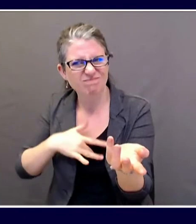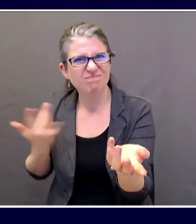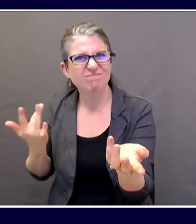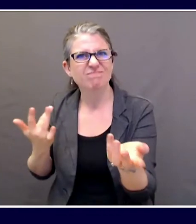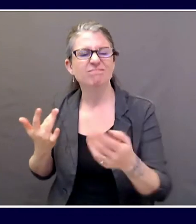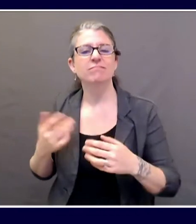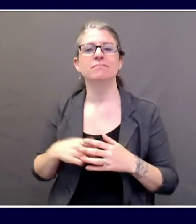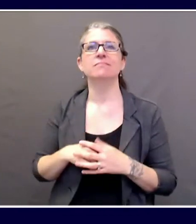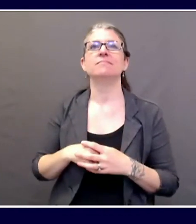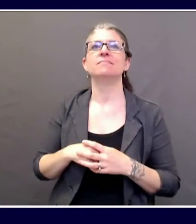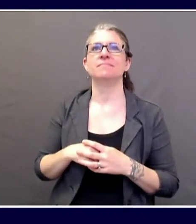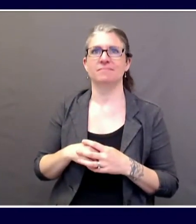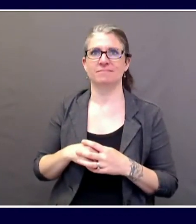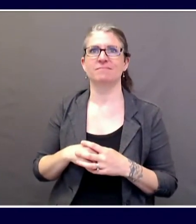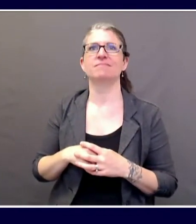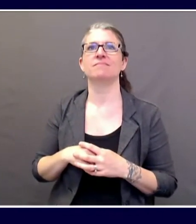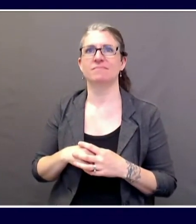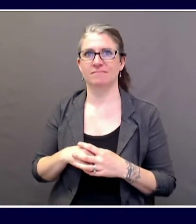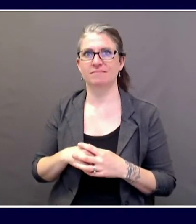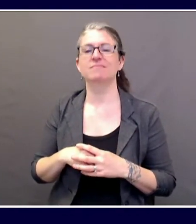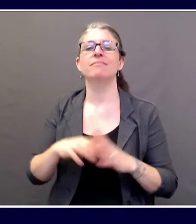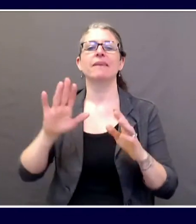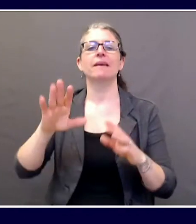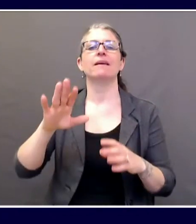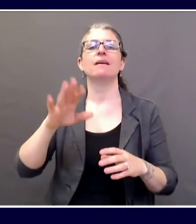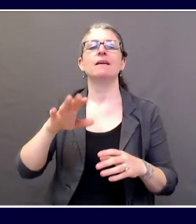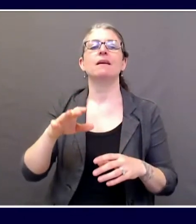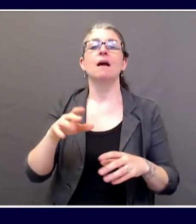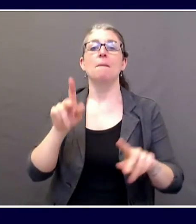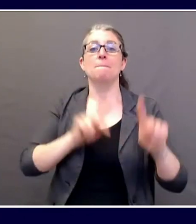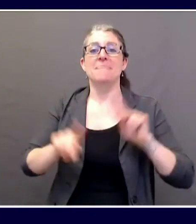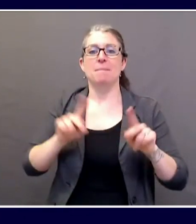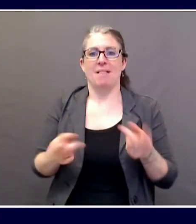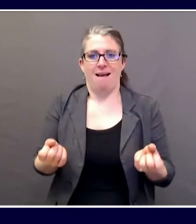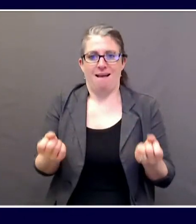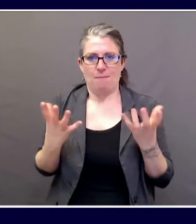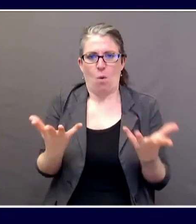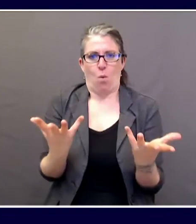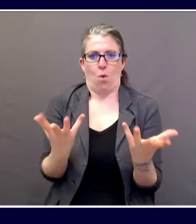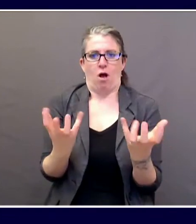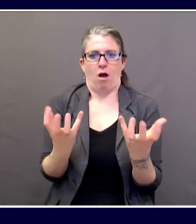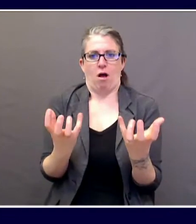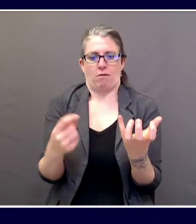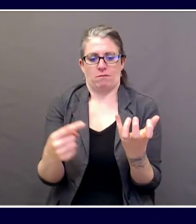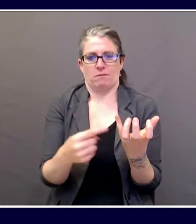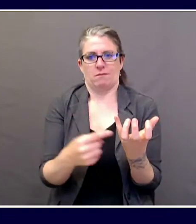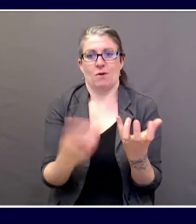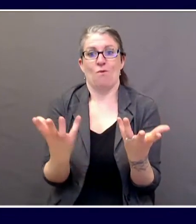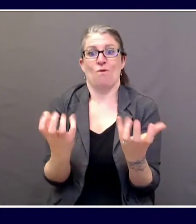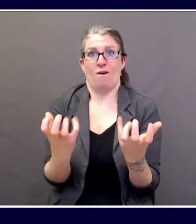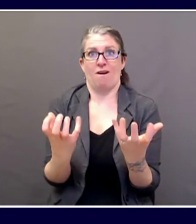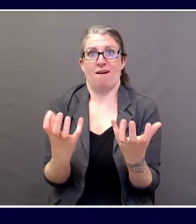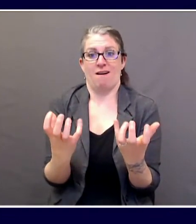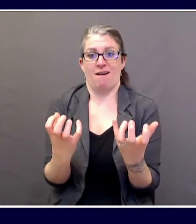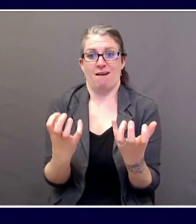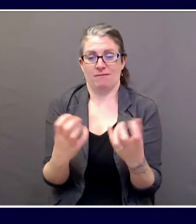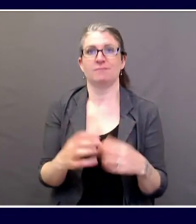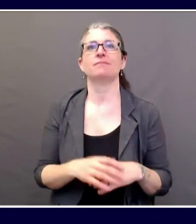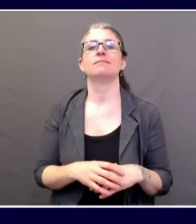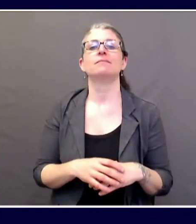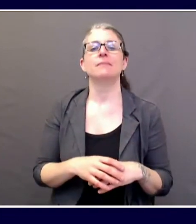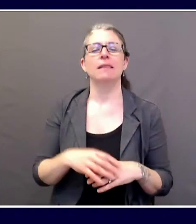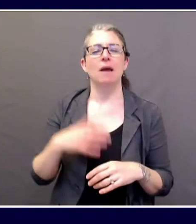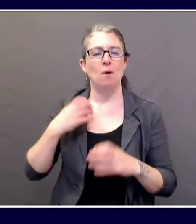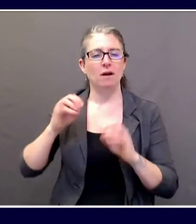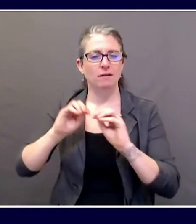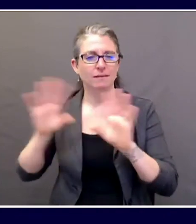There's no question about that. But Caitlin, just to level set on the numbers, right now we're seeing